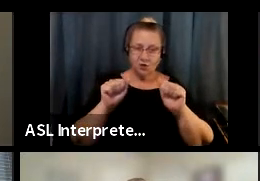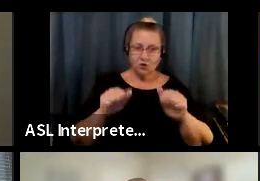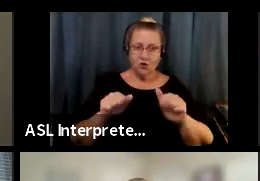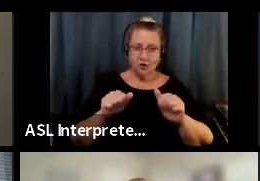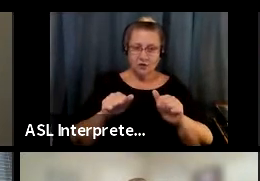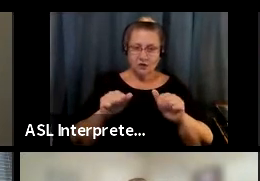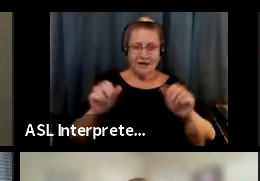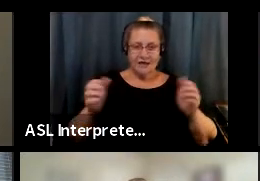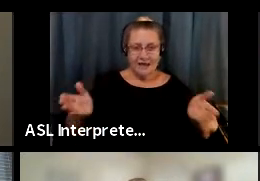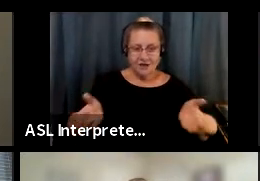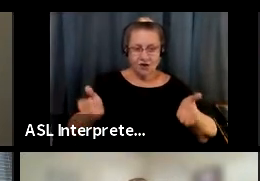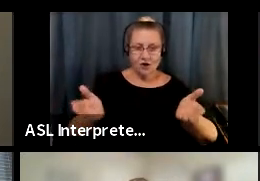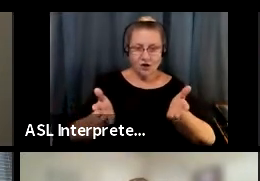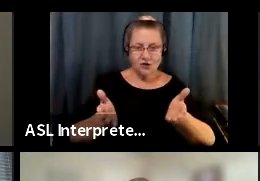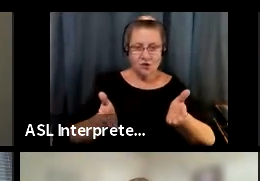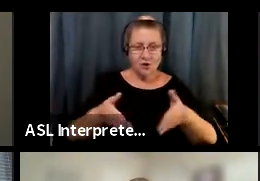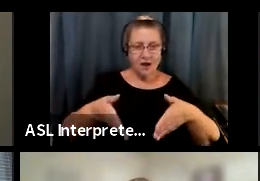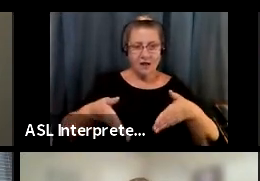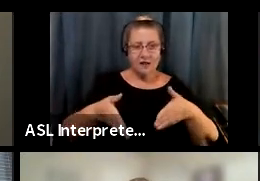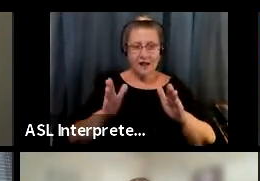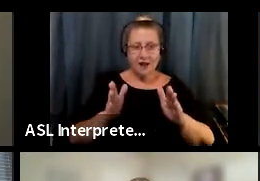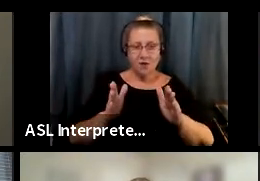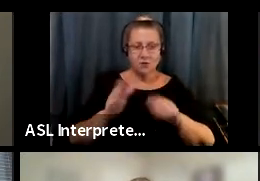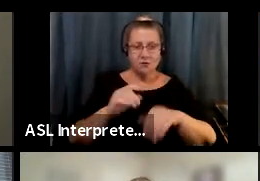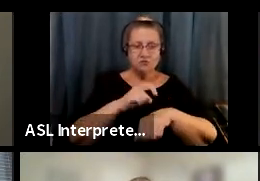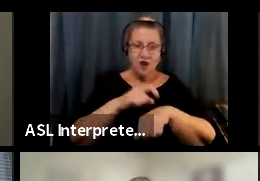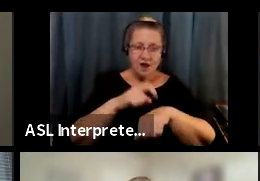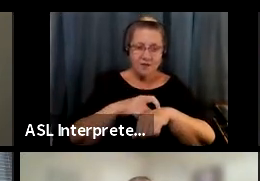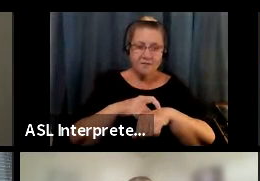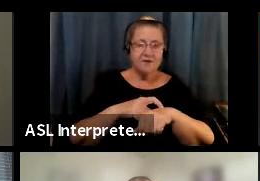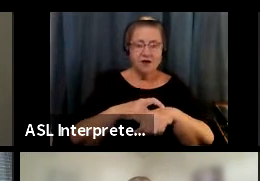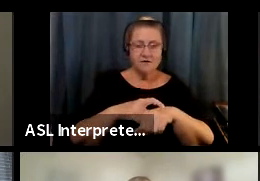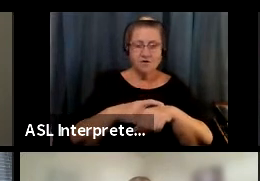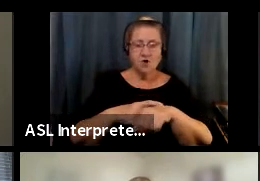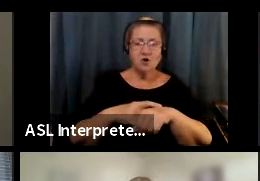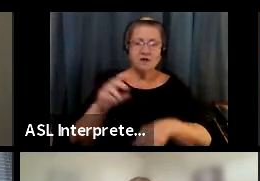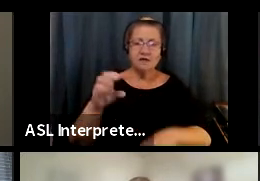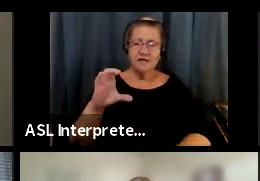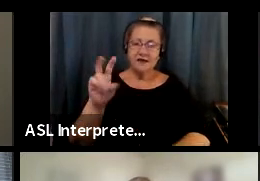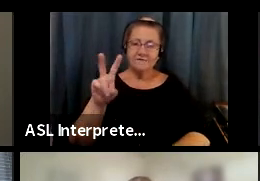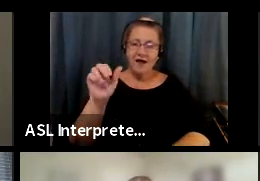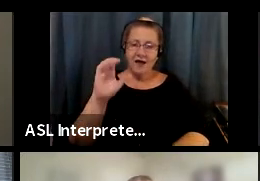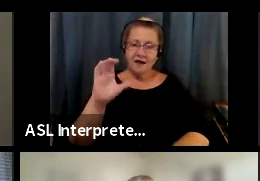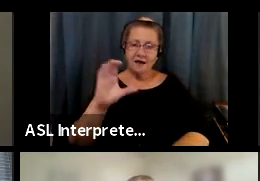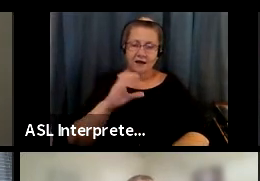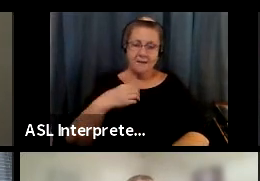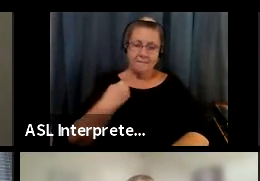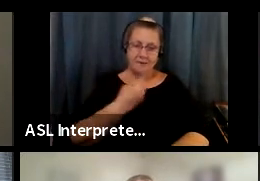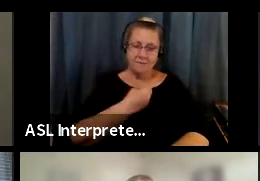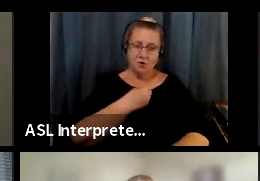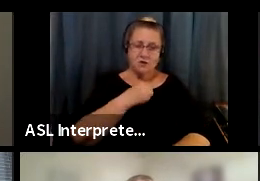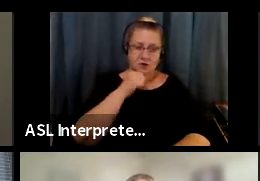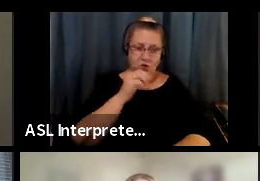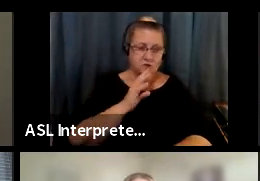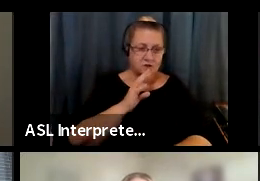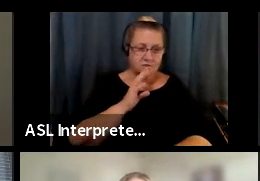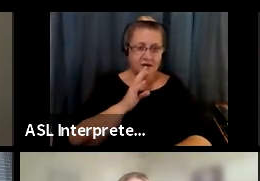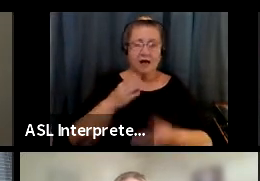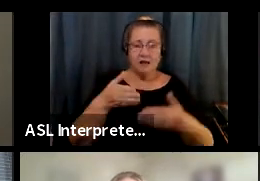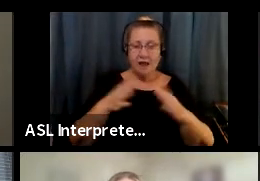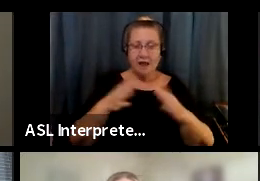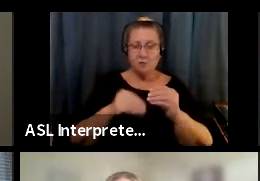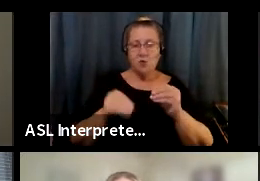encourage or put space out for CVAC members who don't always speak up, to allow them that space and